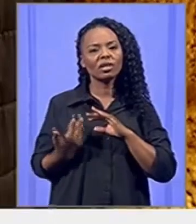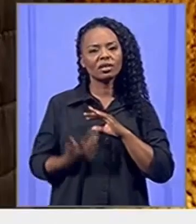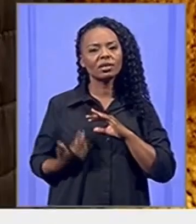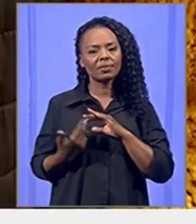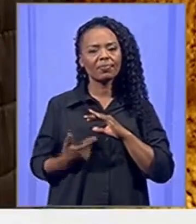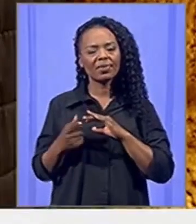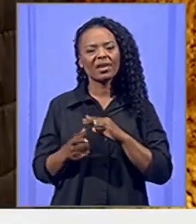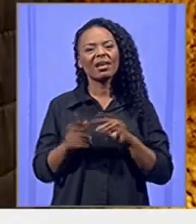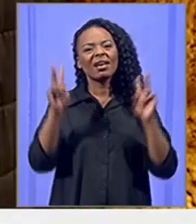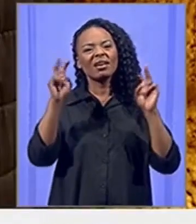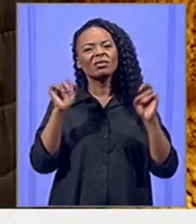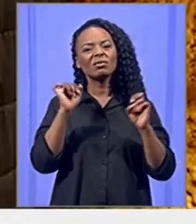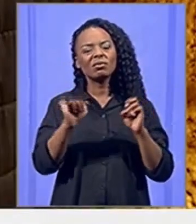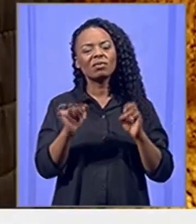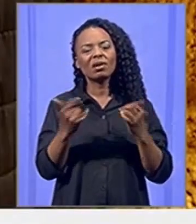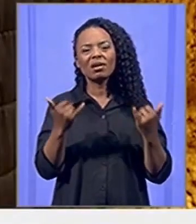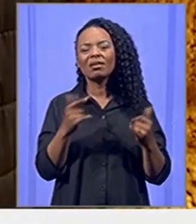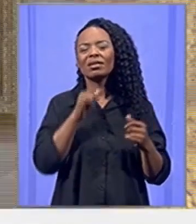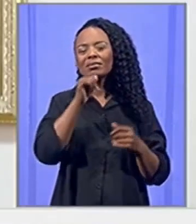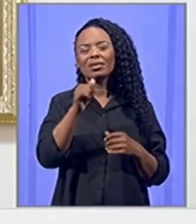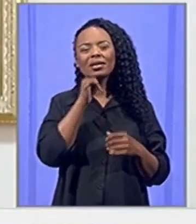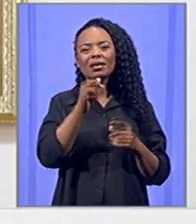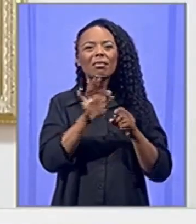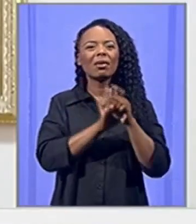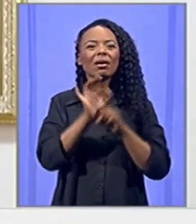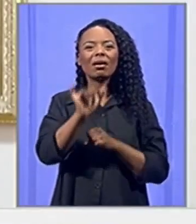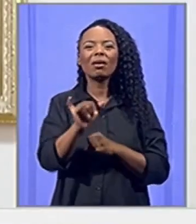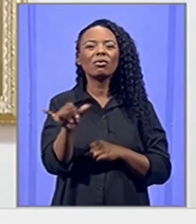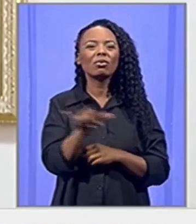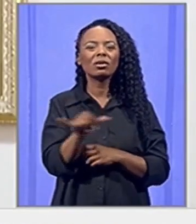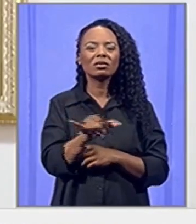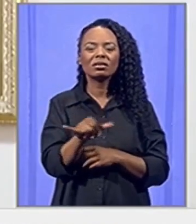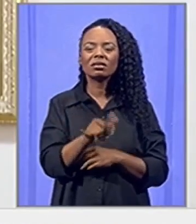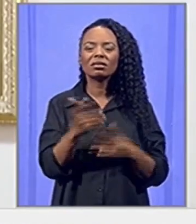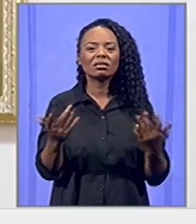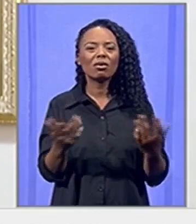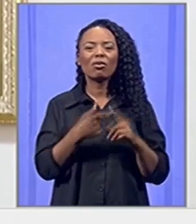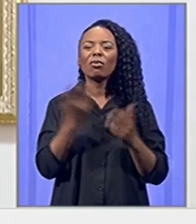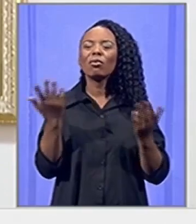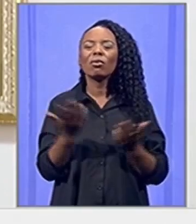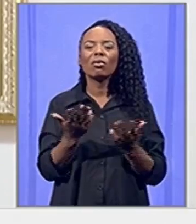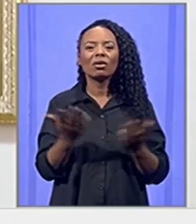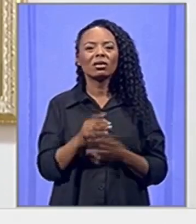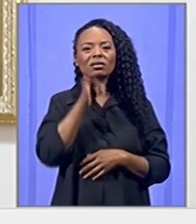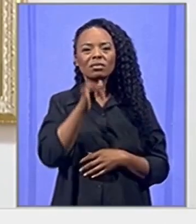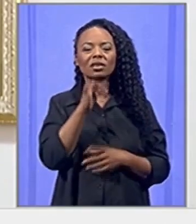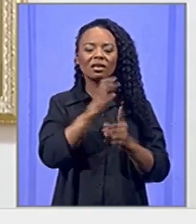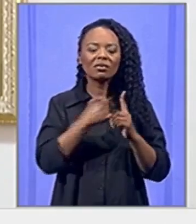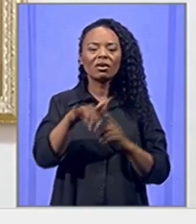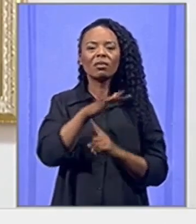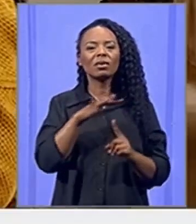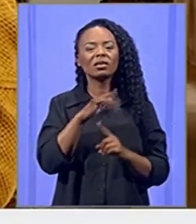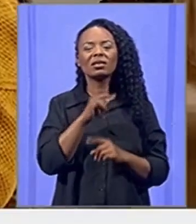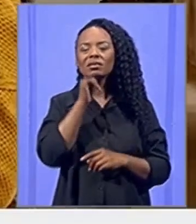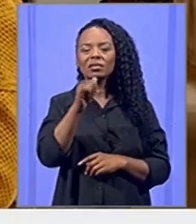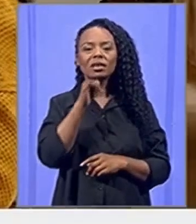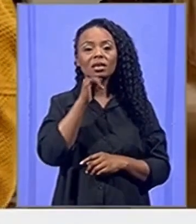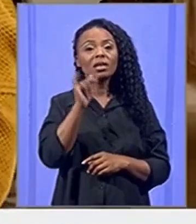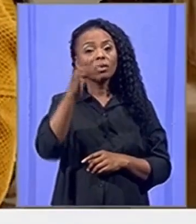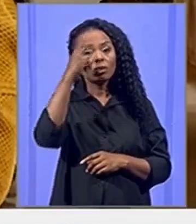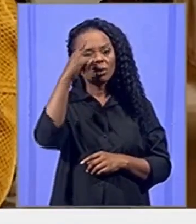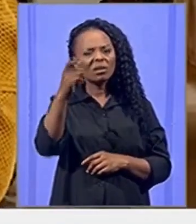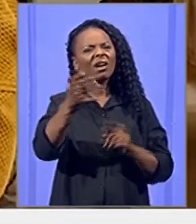With regards to no matter where you come from, no matter your circumstances, no matter your environment, if you believe you can achieve.